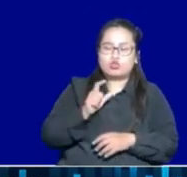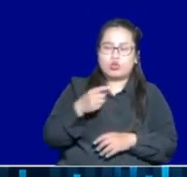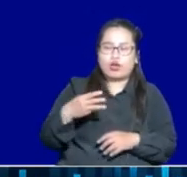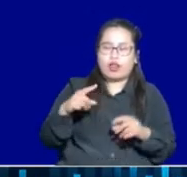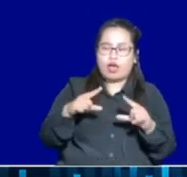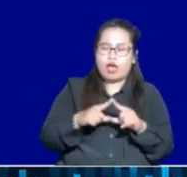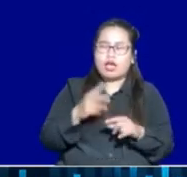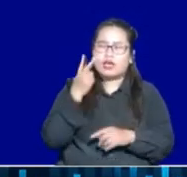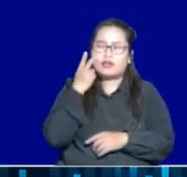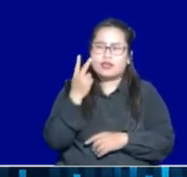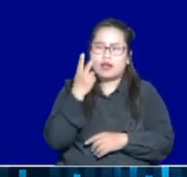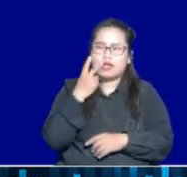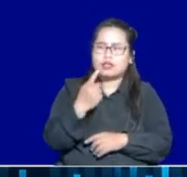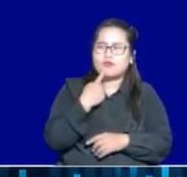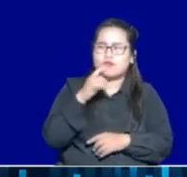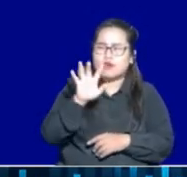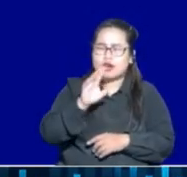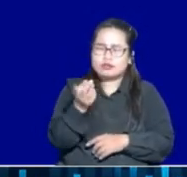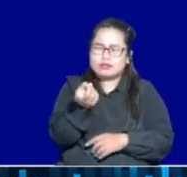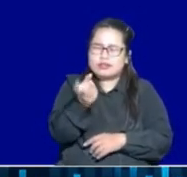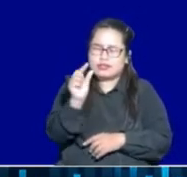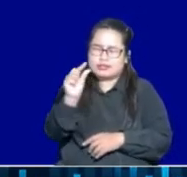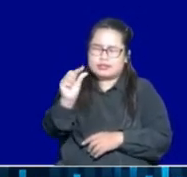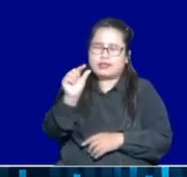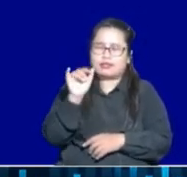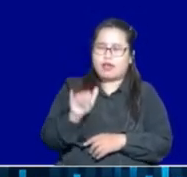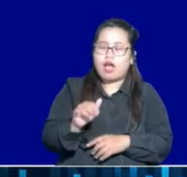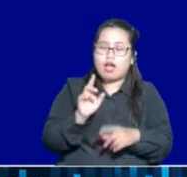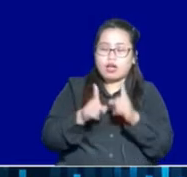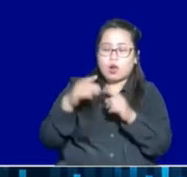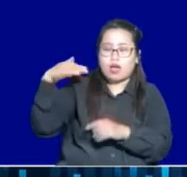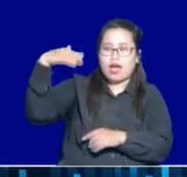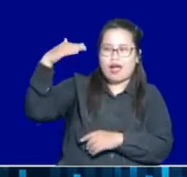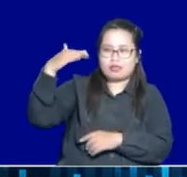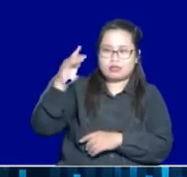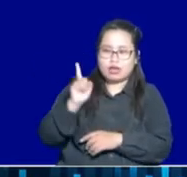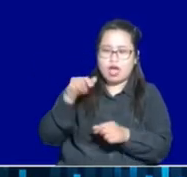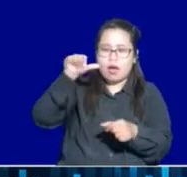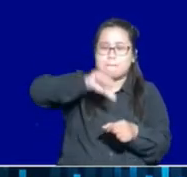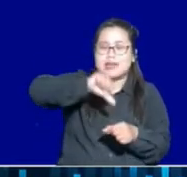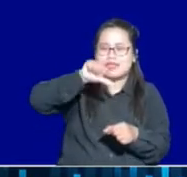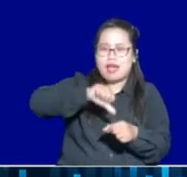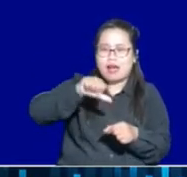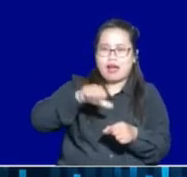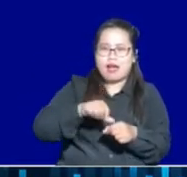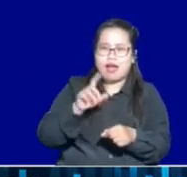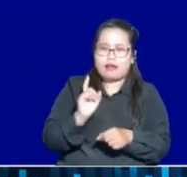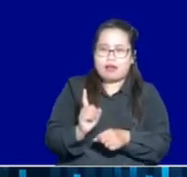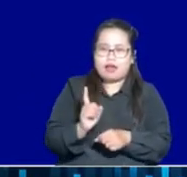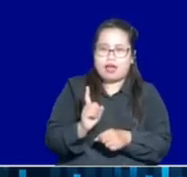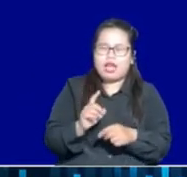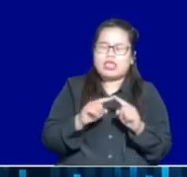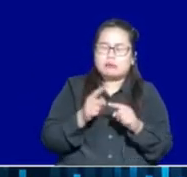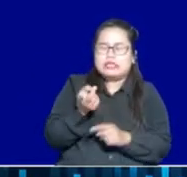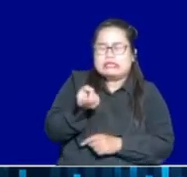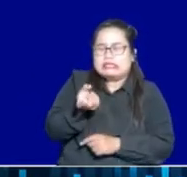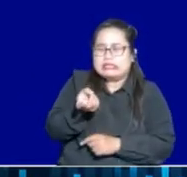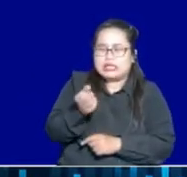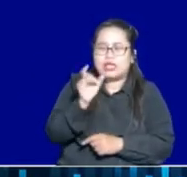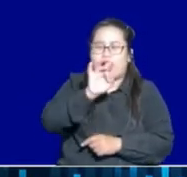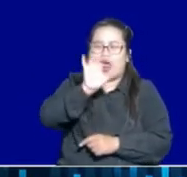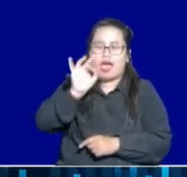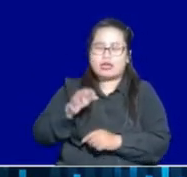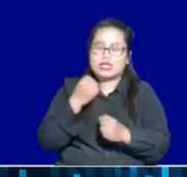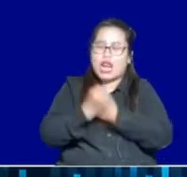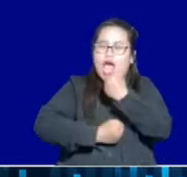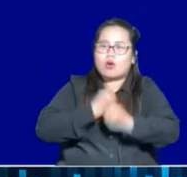color here, except for oil up here. There's very little that Venezuela is good at. I'm going to contrast Venezuela, which is a country of